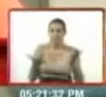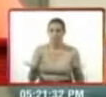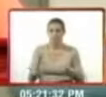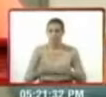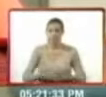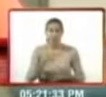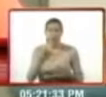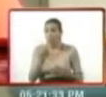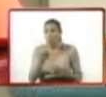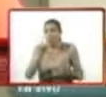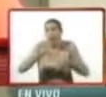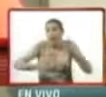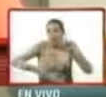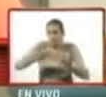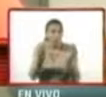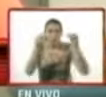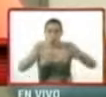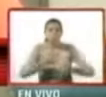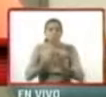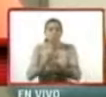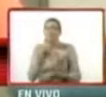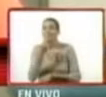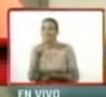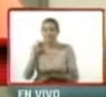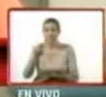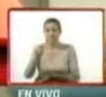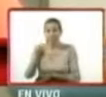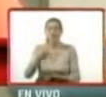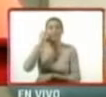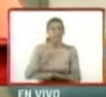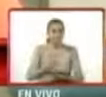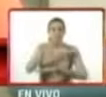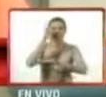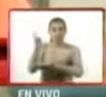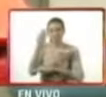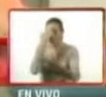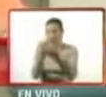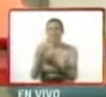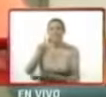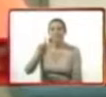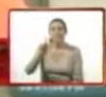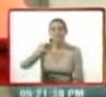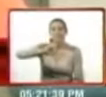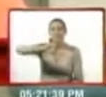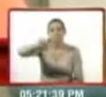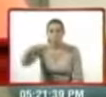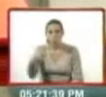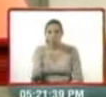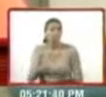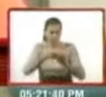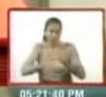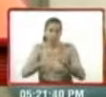If someone is not happy with the results of the electoral process, they must take the issue to the Supreme Court of